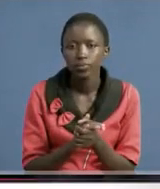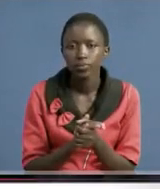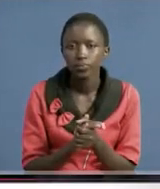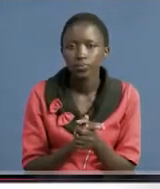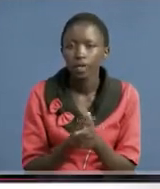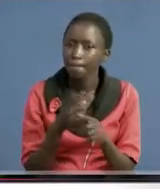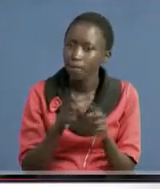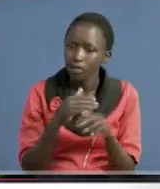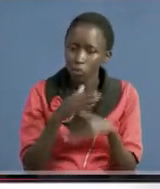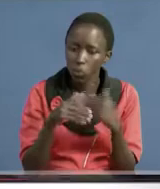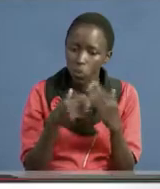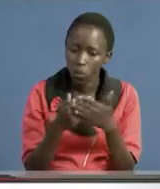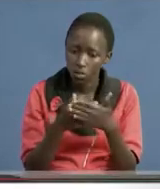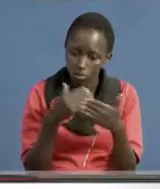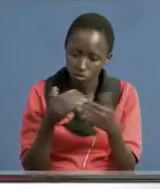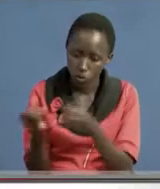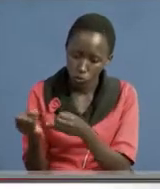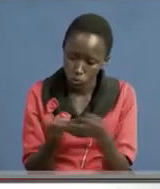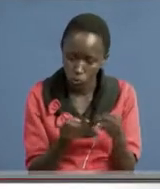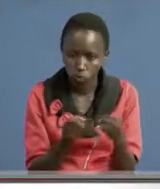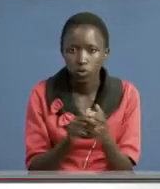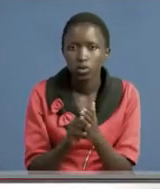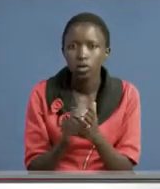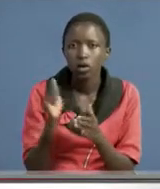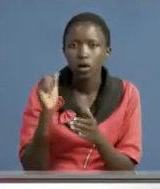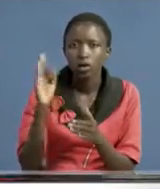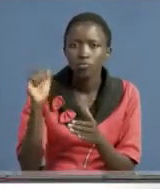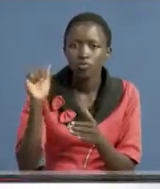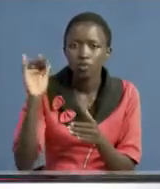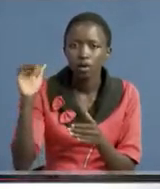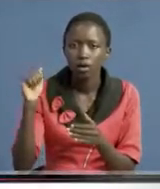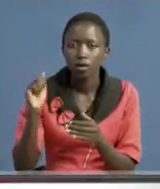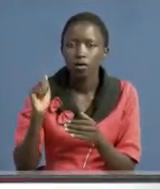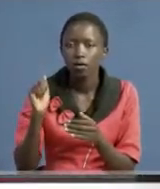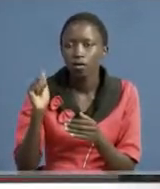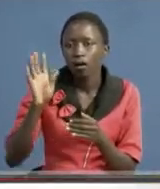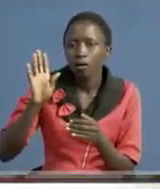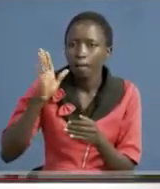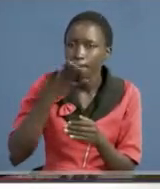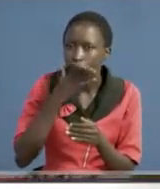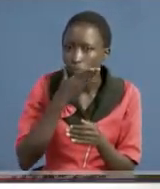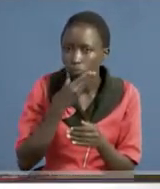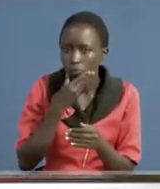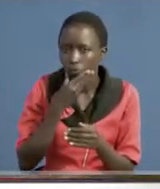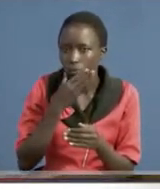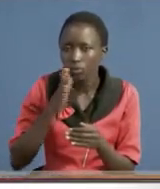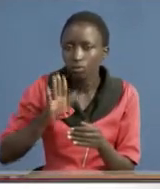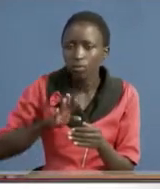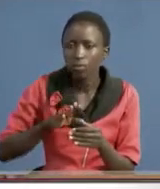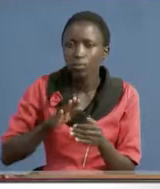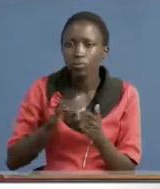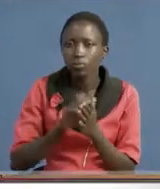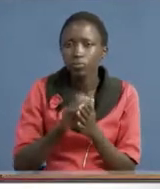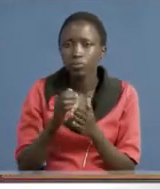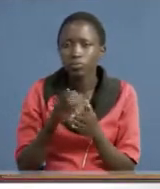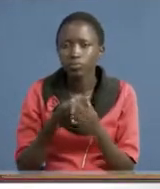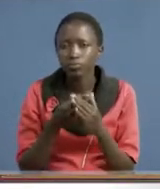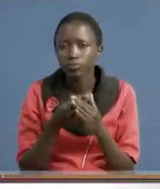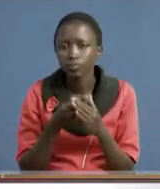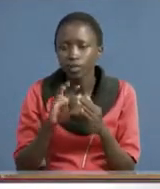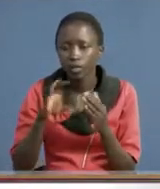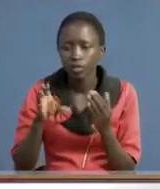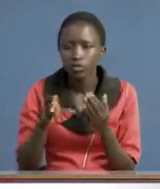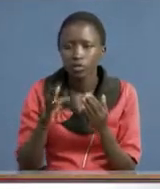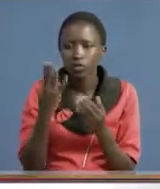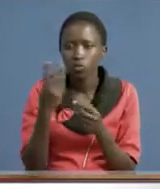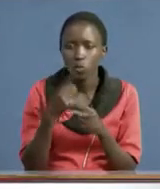But all this was before the introduction of the Afya ya Mama na Mtoto program, designed to reach the neediest in the county.